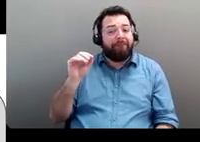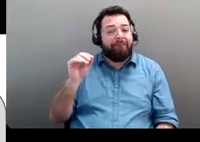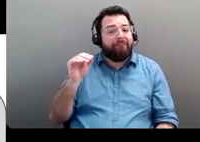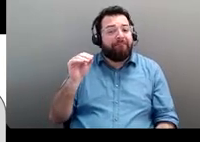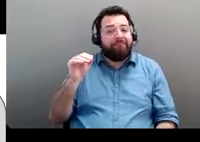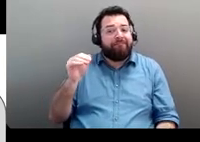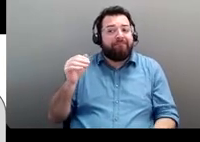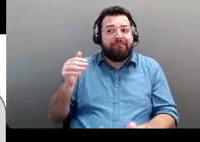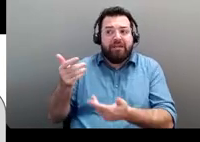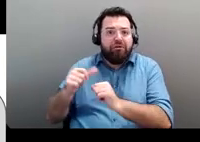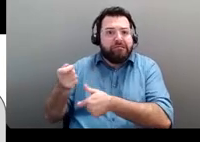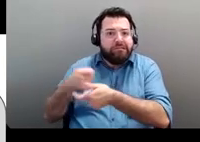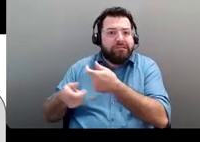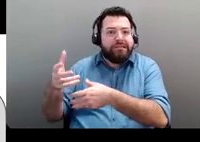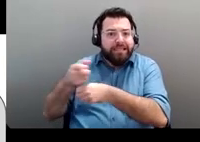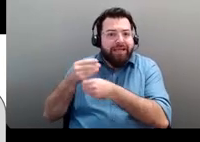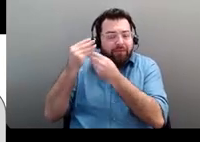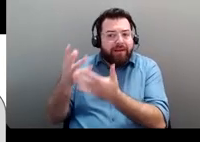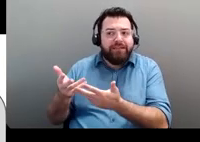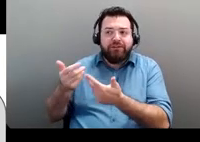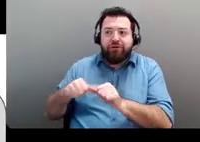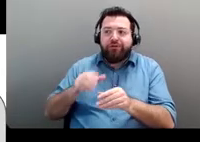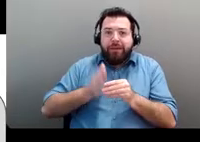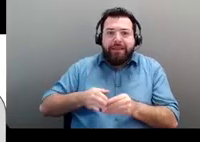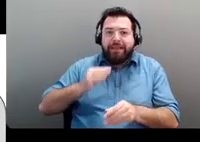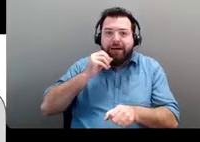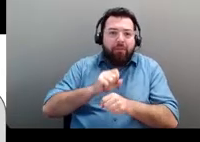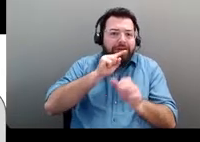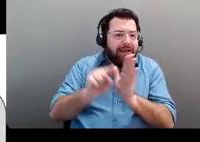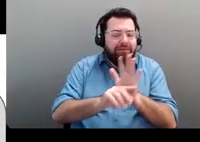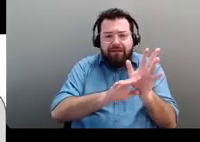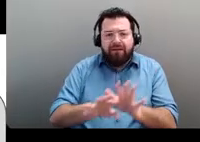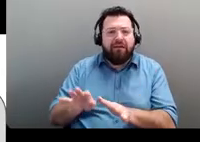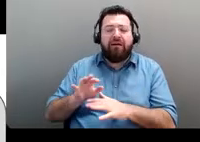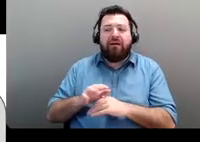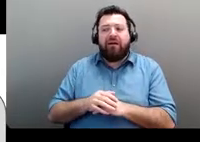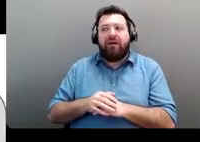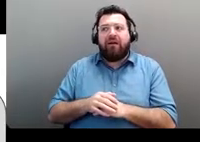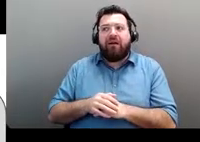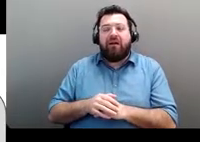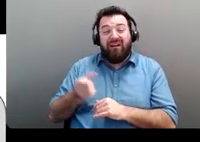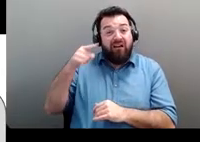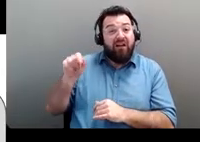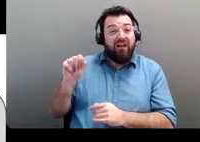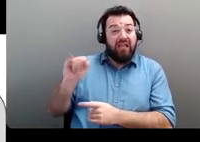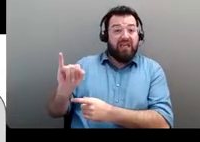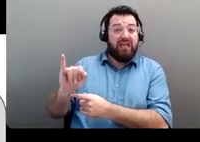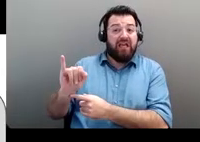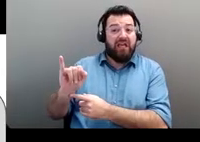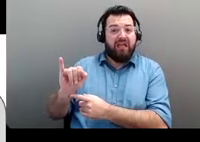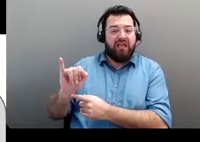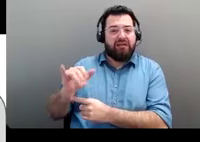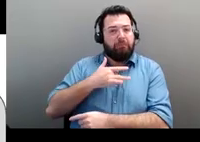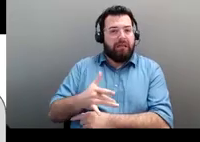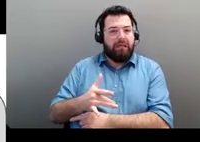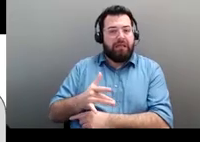just trying to get information, trying to, do their work and everything. Um, AI will have that